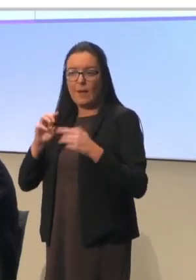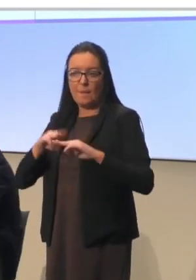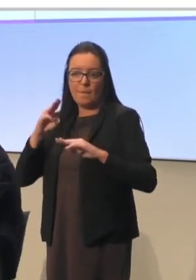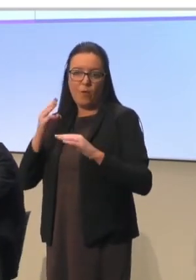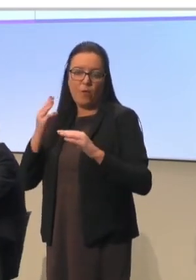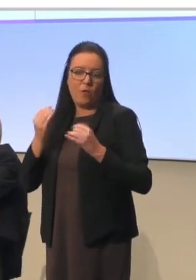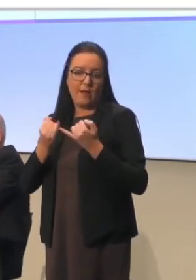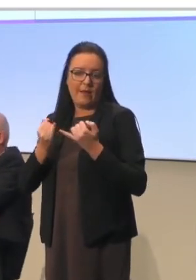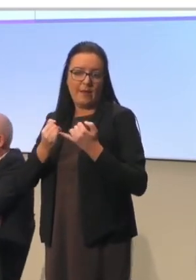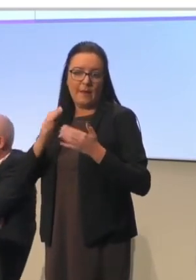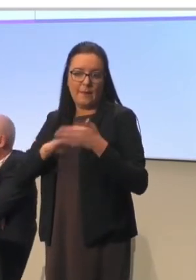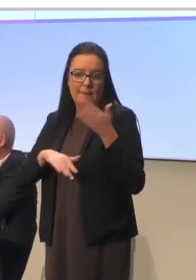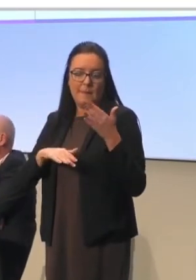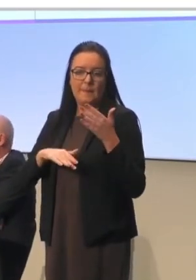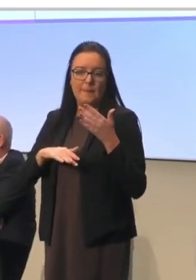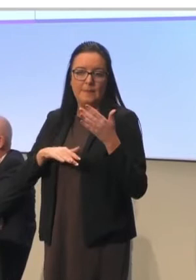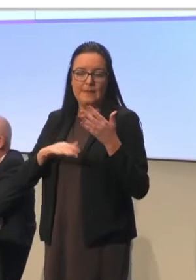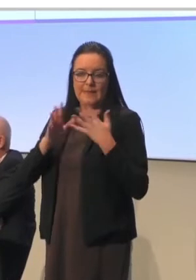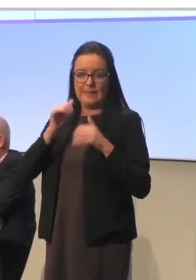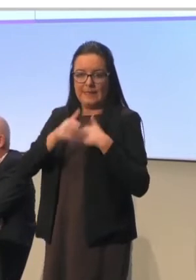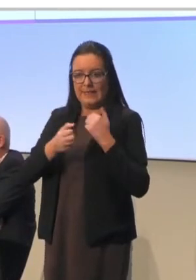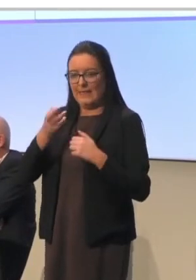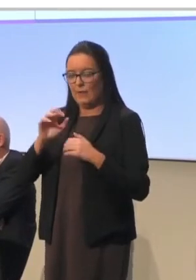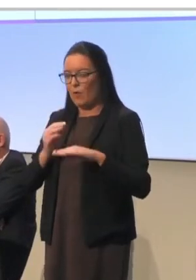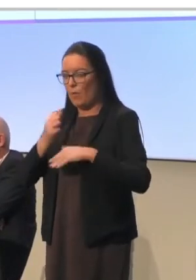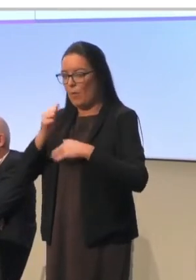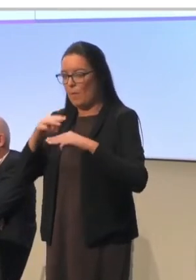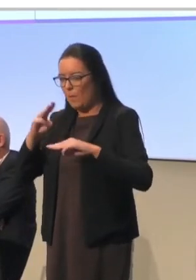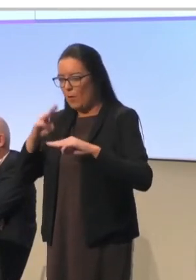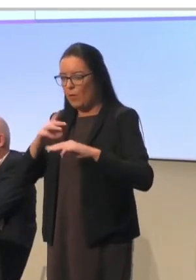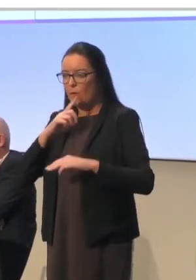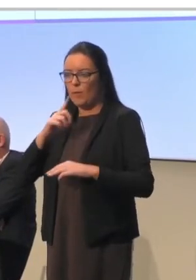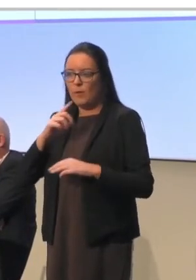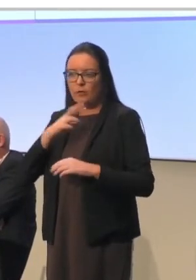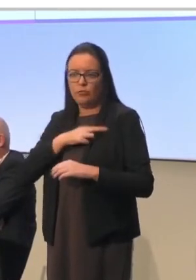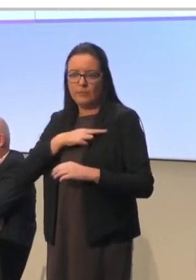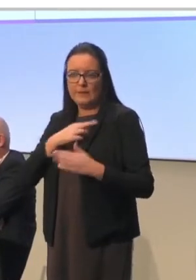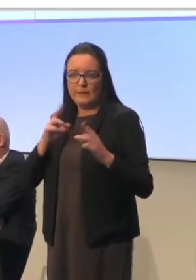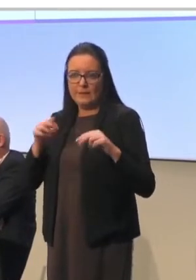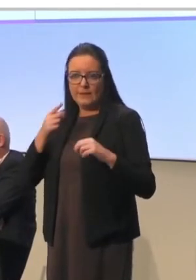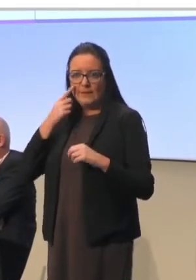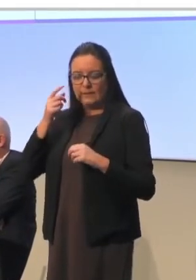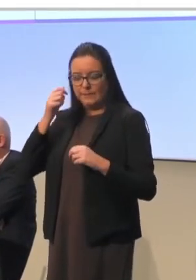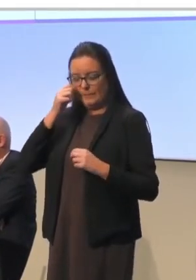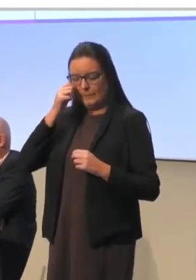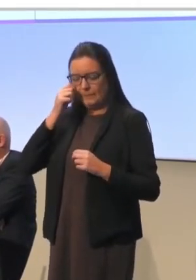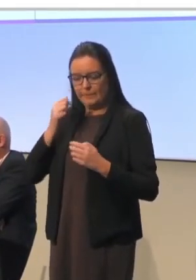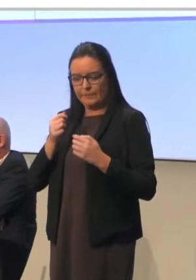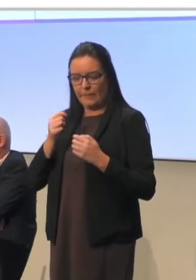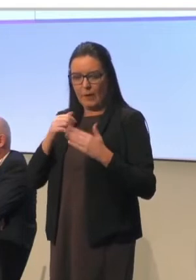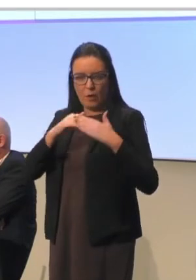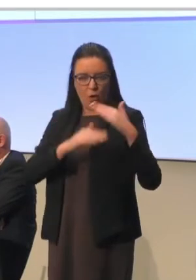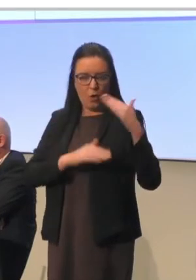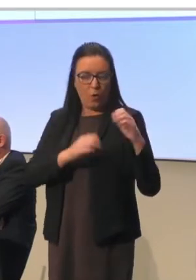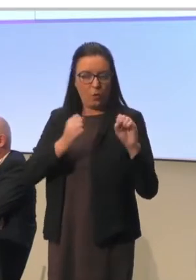more than 10 days at 9. And so this kind of manifests itself and is also influenced by lower scores in the